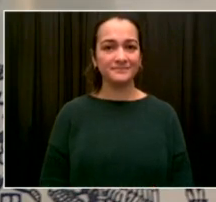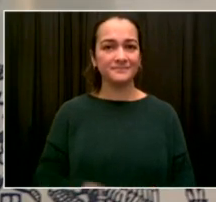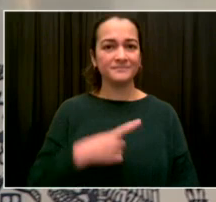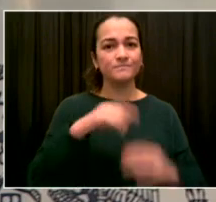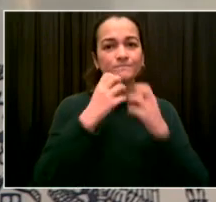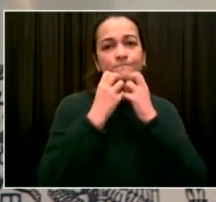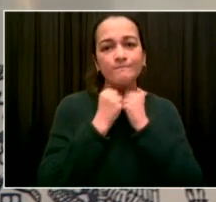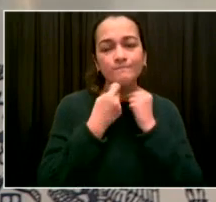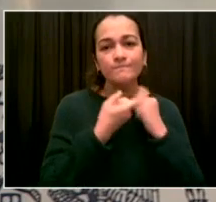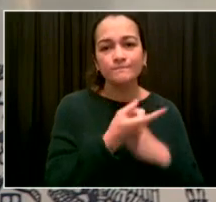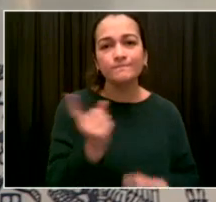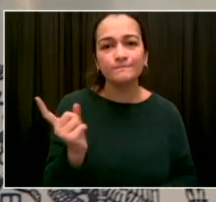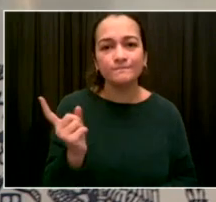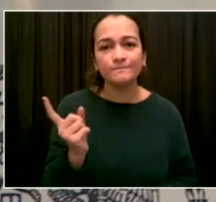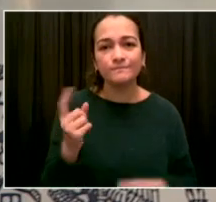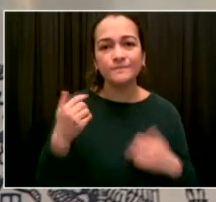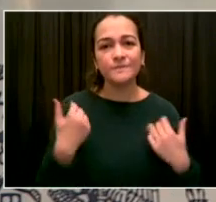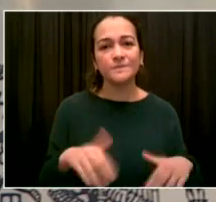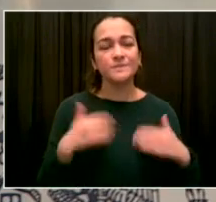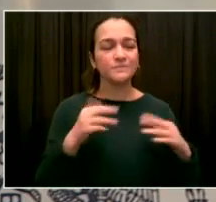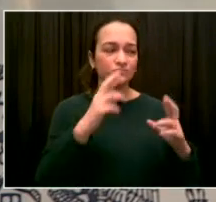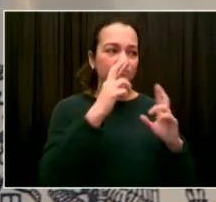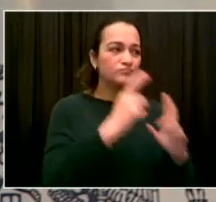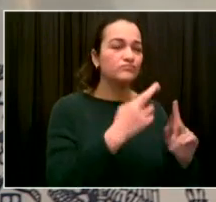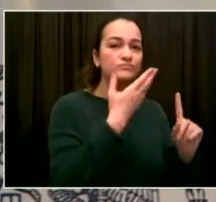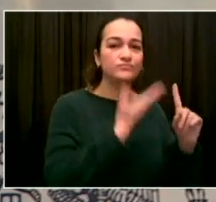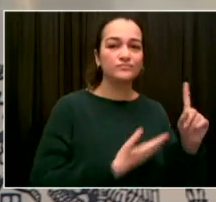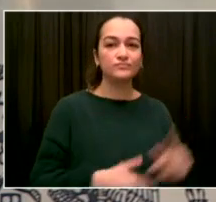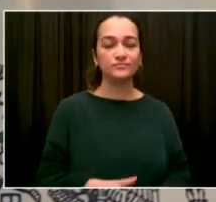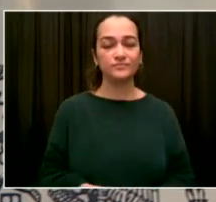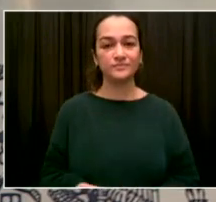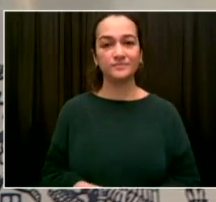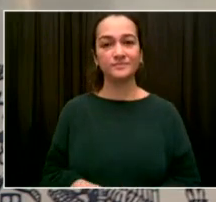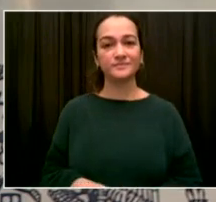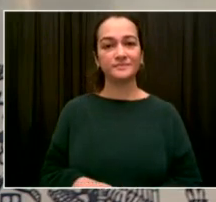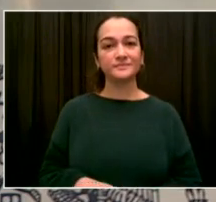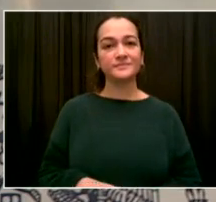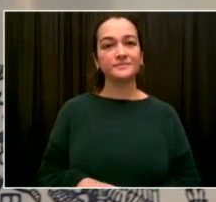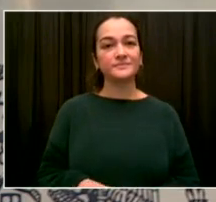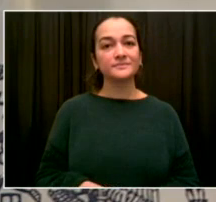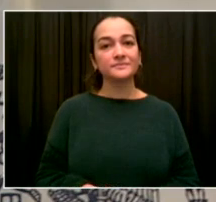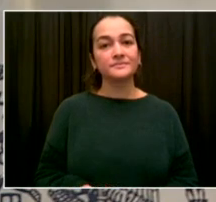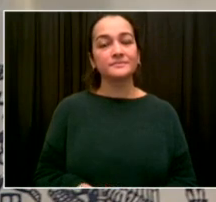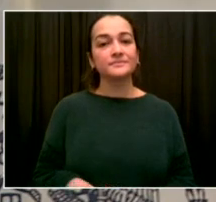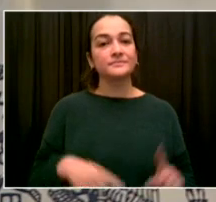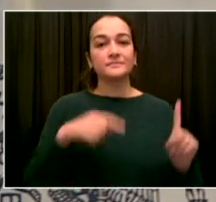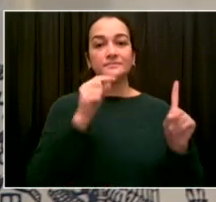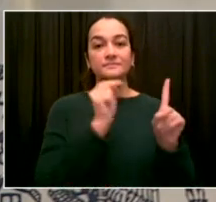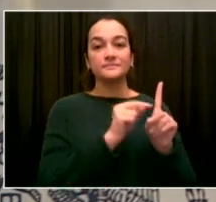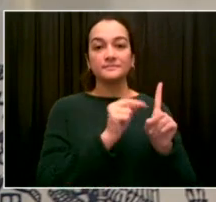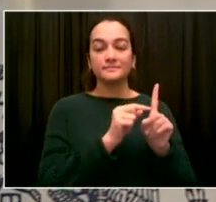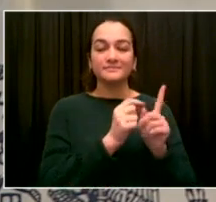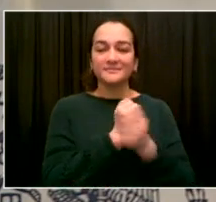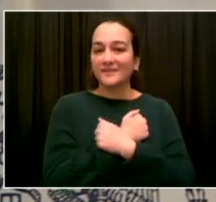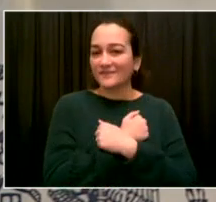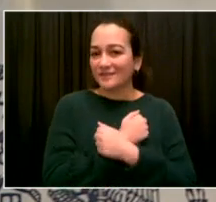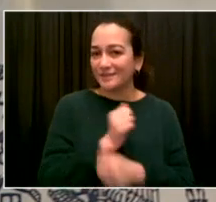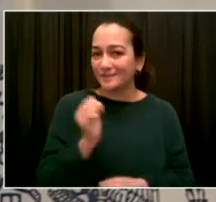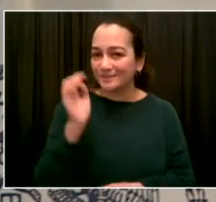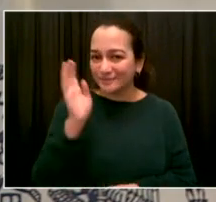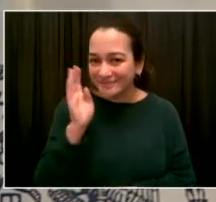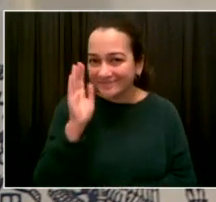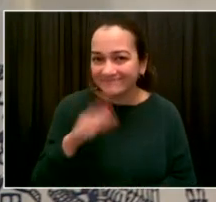grounded by his impromptu bicycle trips all over our borough and our city. He's grounded by